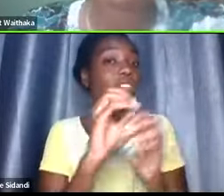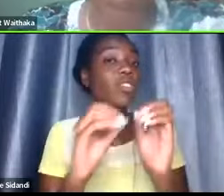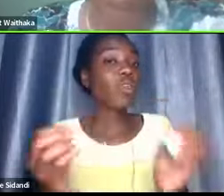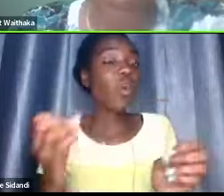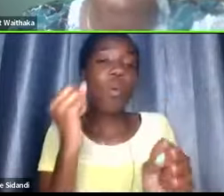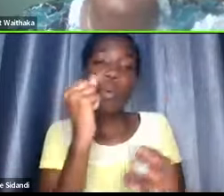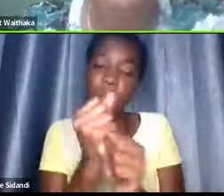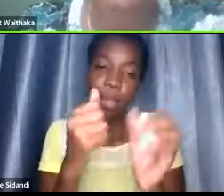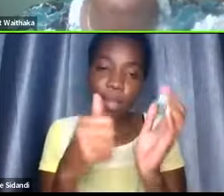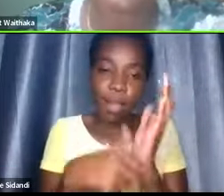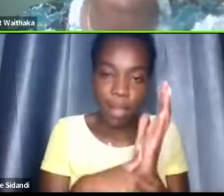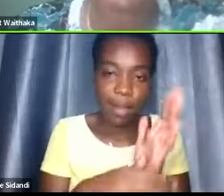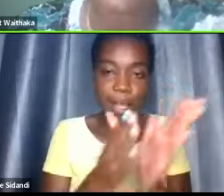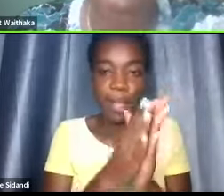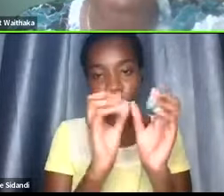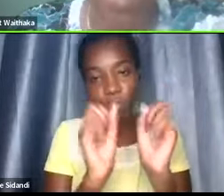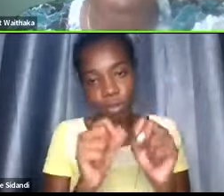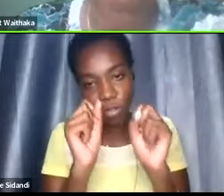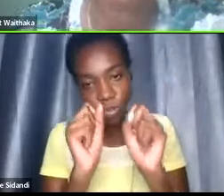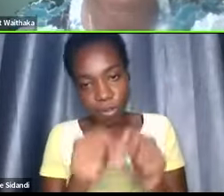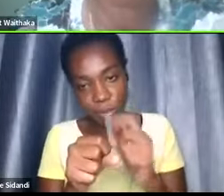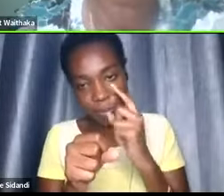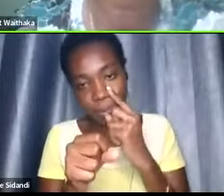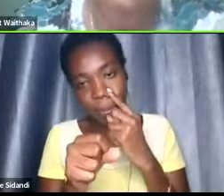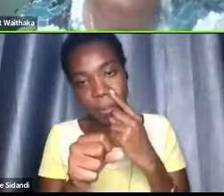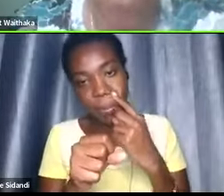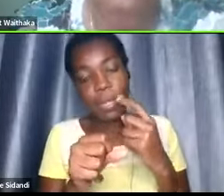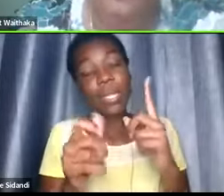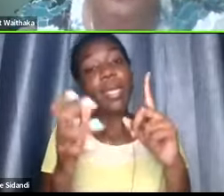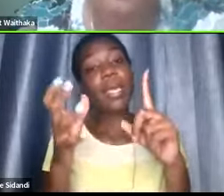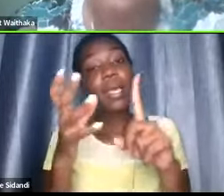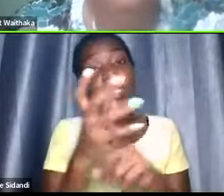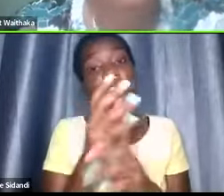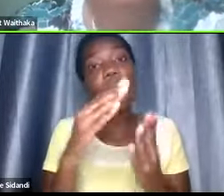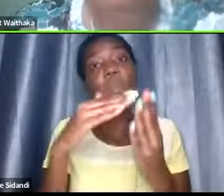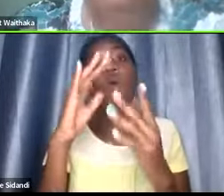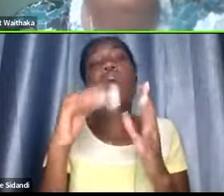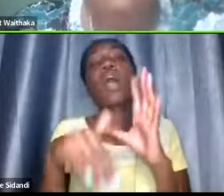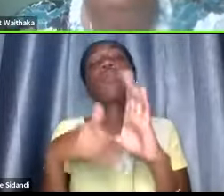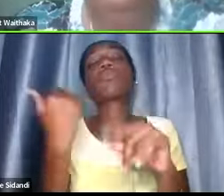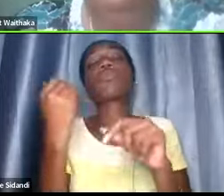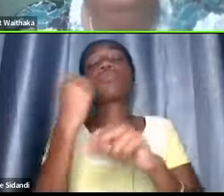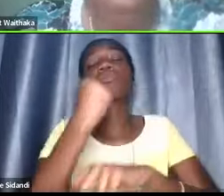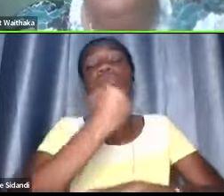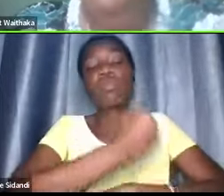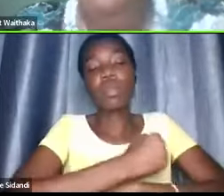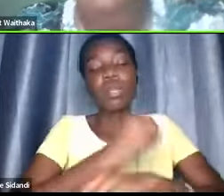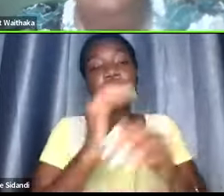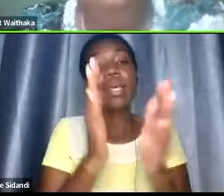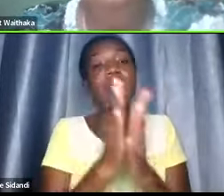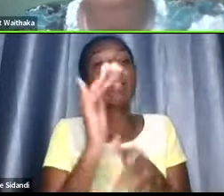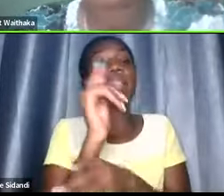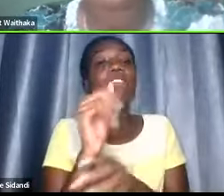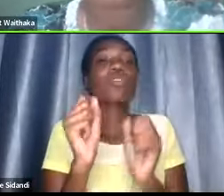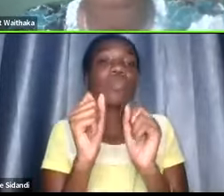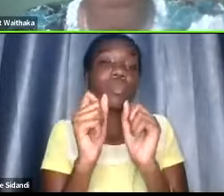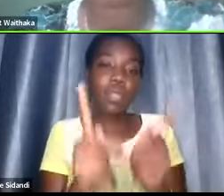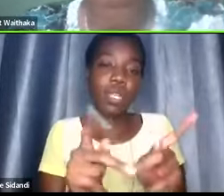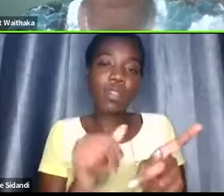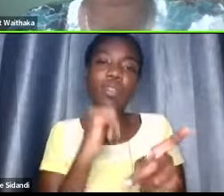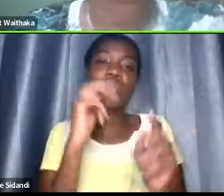and she's able to get the match out of school, then that is okay. Don't worry about the sciences and all